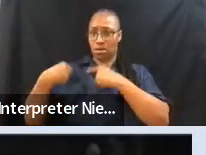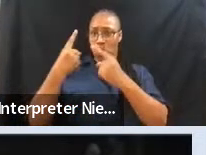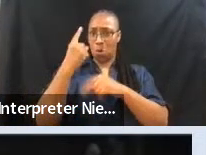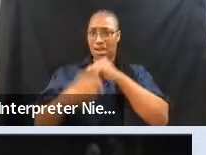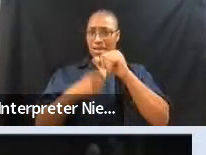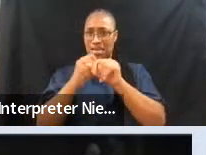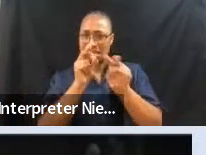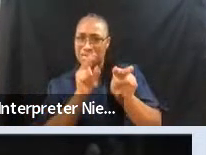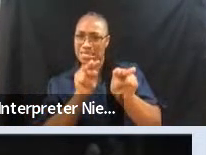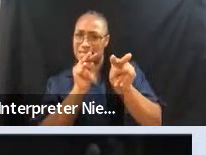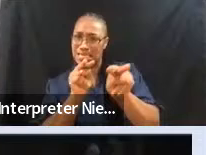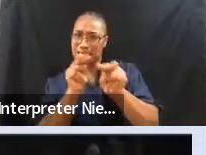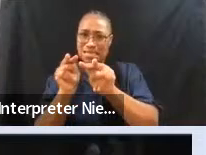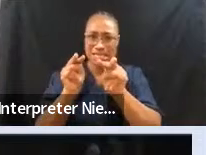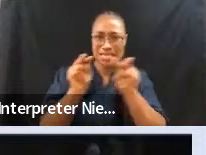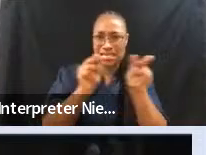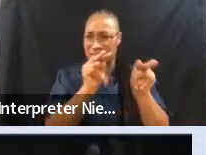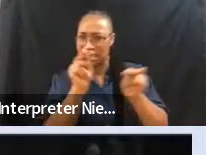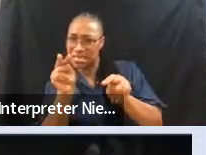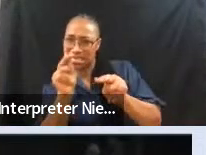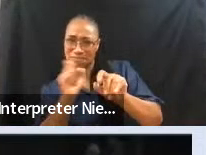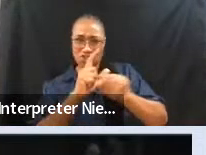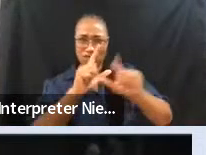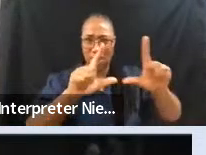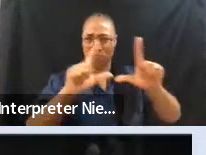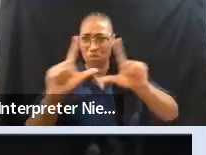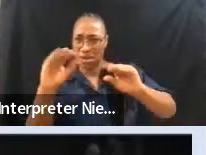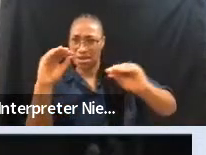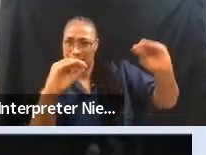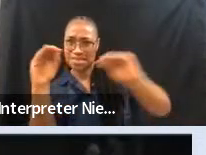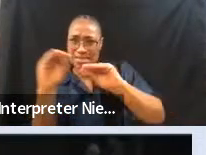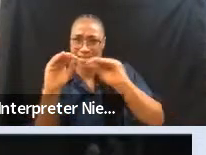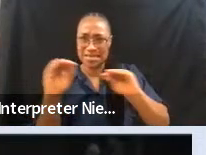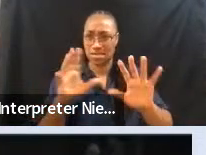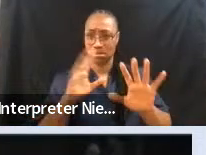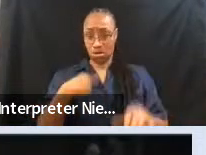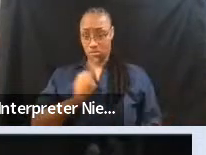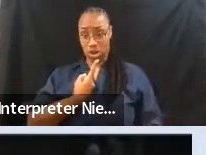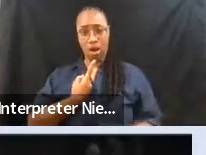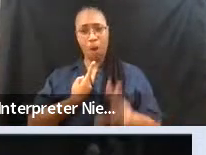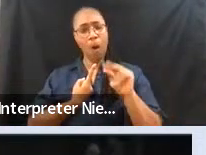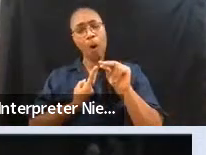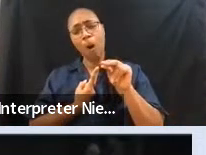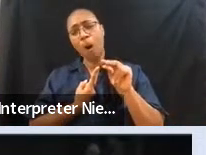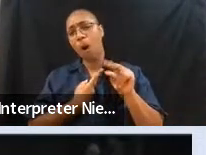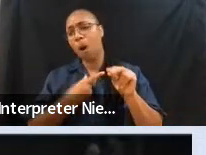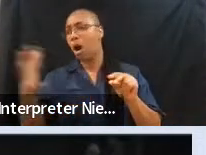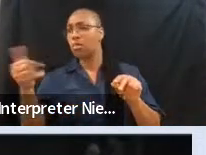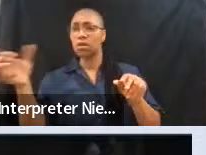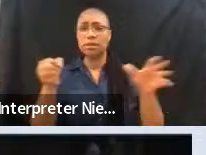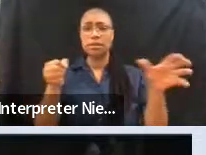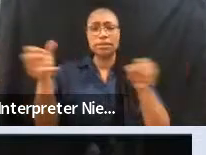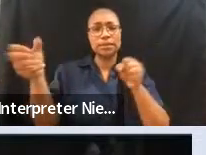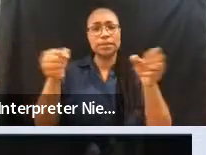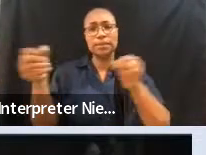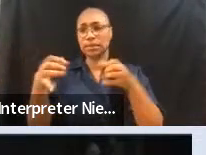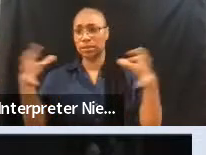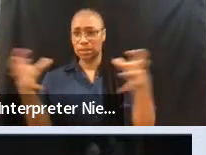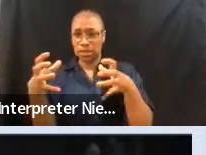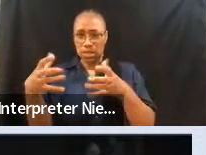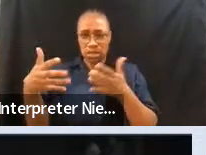in close consultation with a number of health disparities experts, and after meeting with numerous national